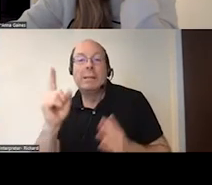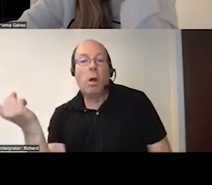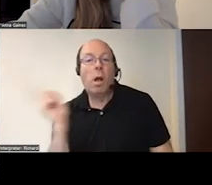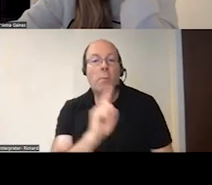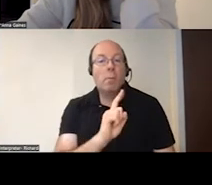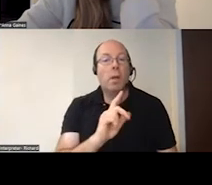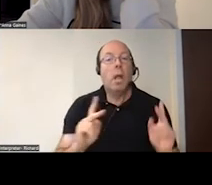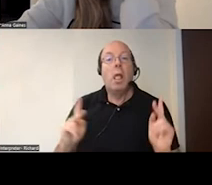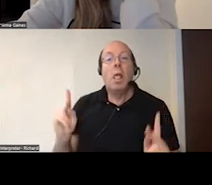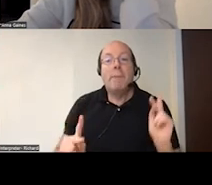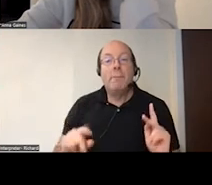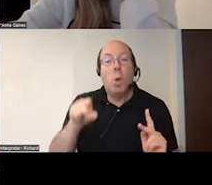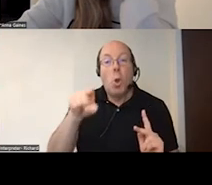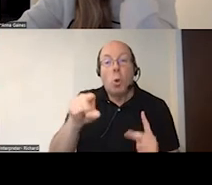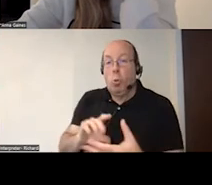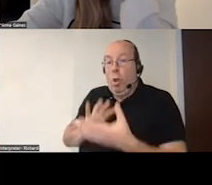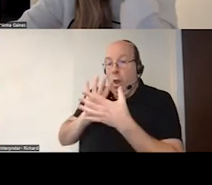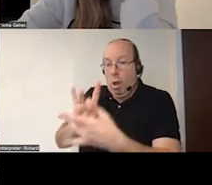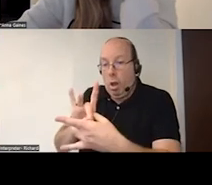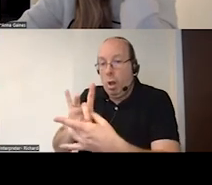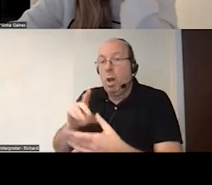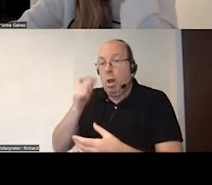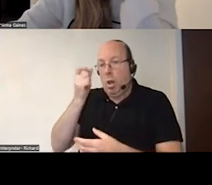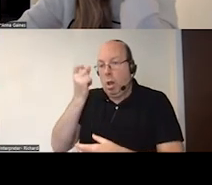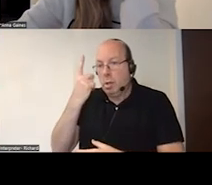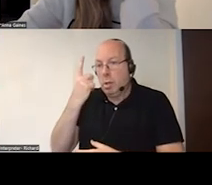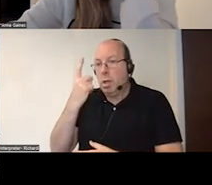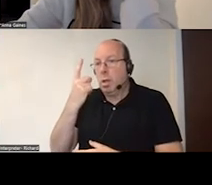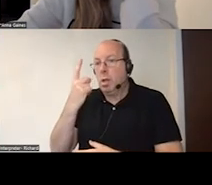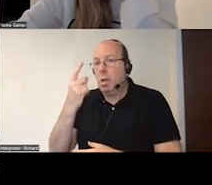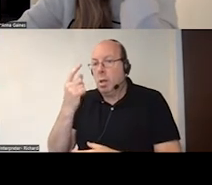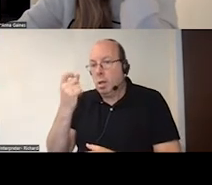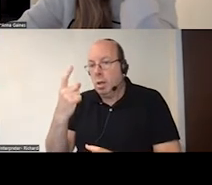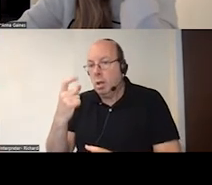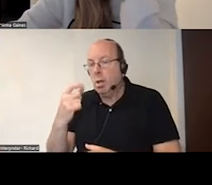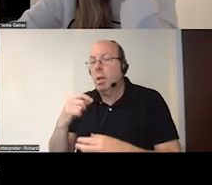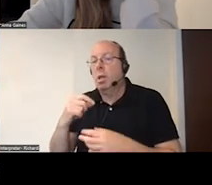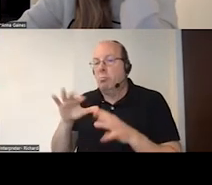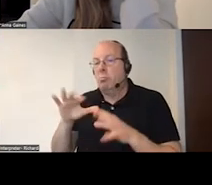connection with people and getting them to understand what you're selling and why,